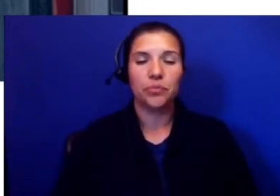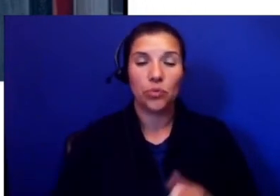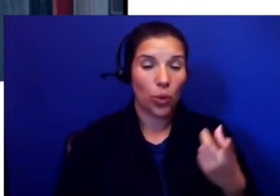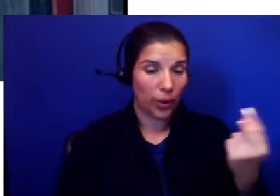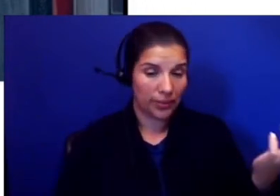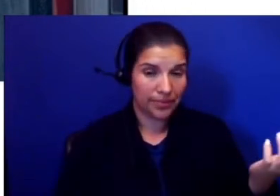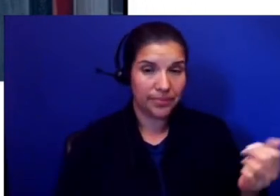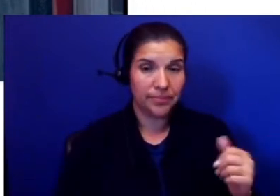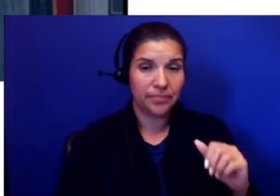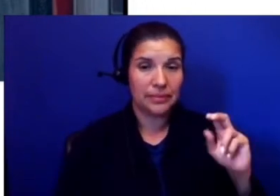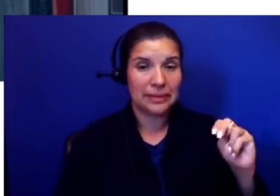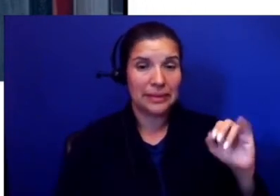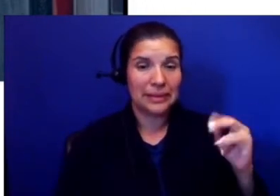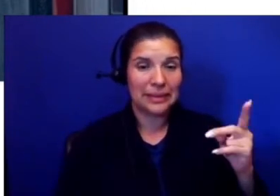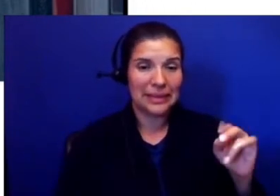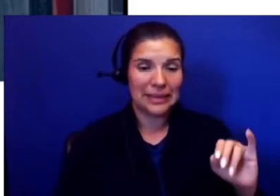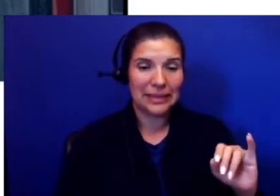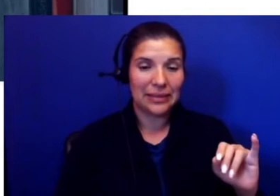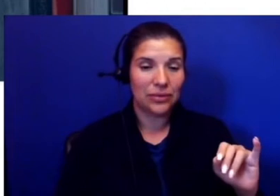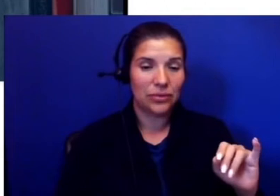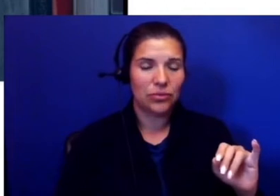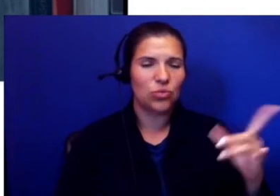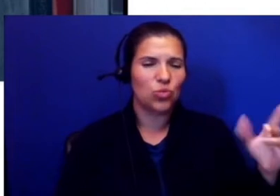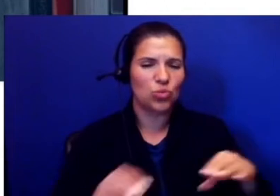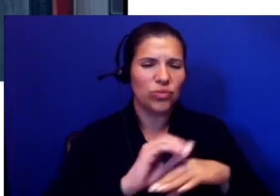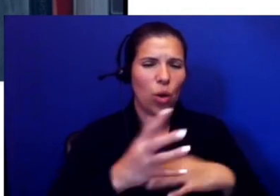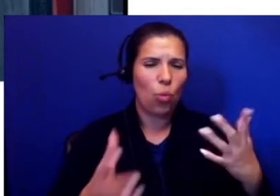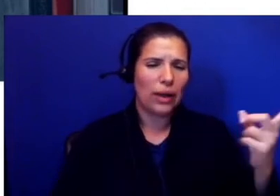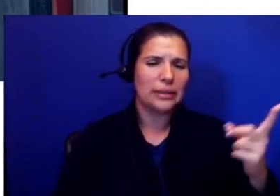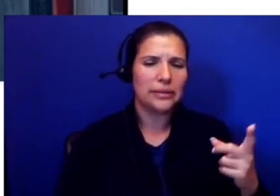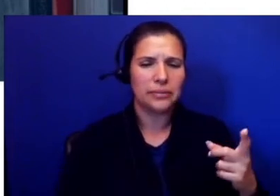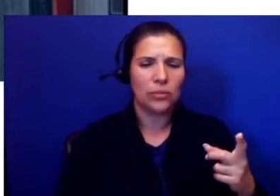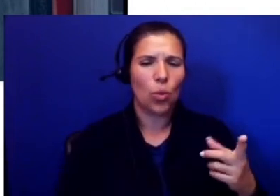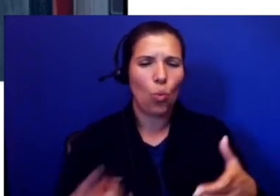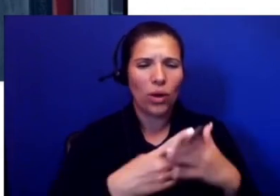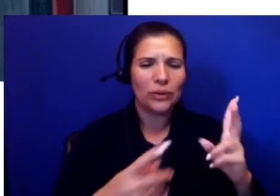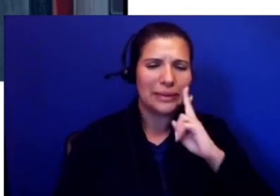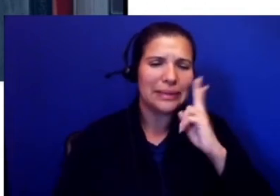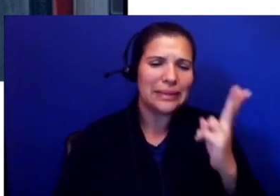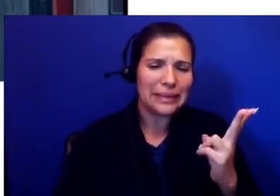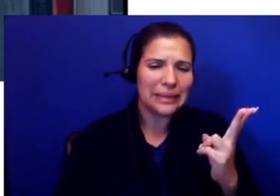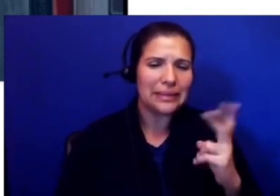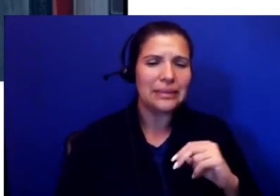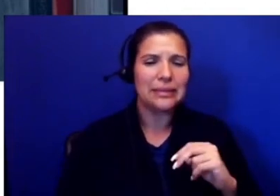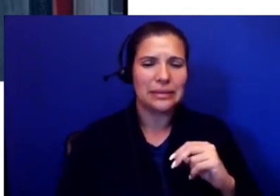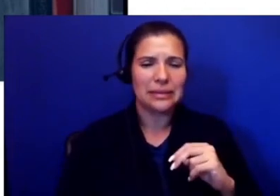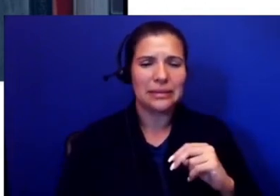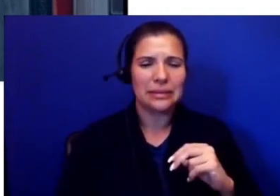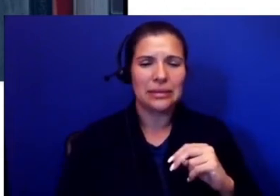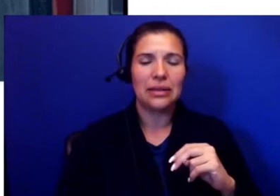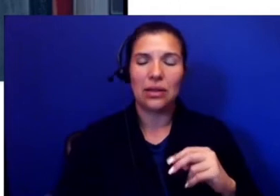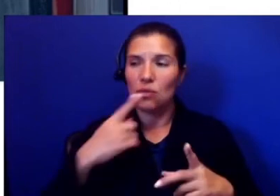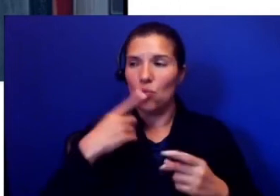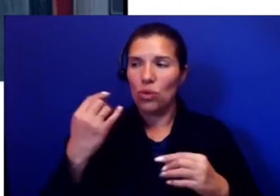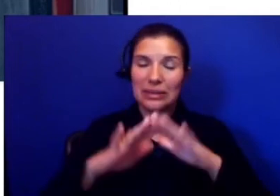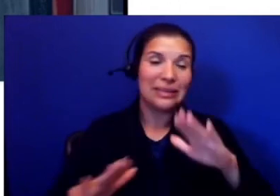Advice for people who are considering this? What do you want to tell them about what you've seen and done in terms of of stepping up to